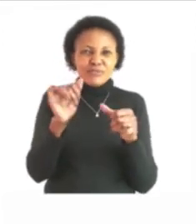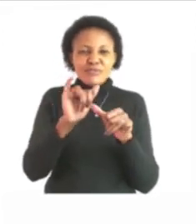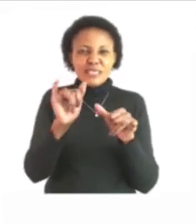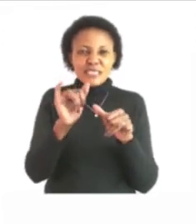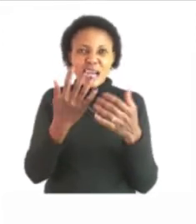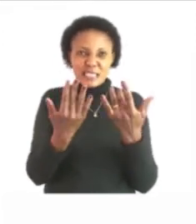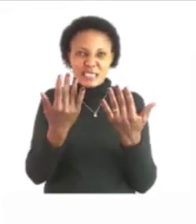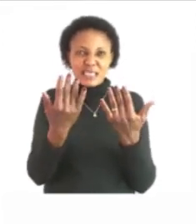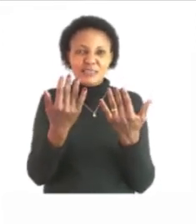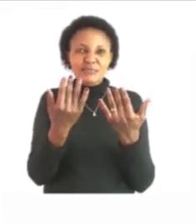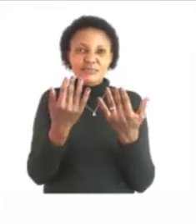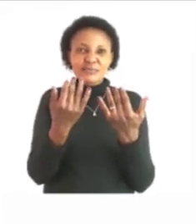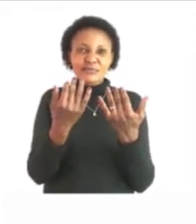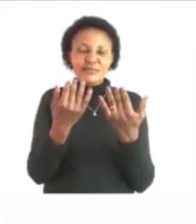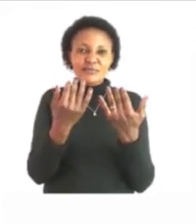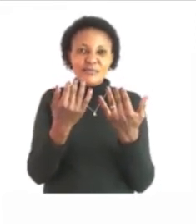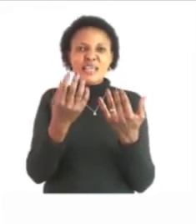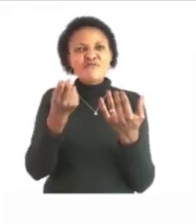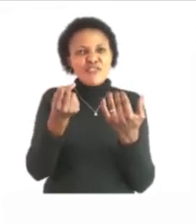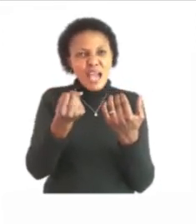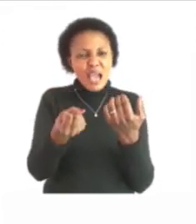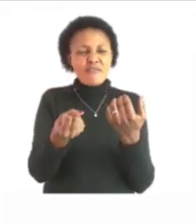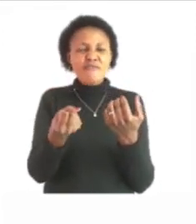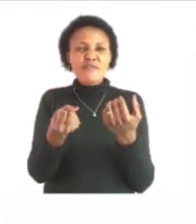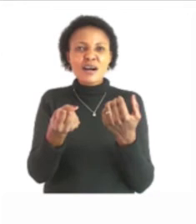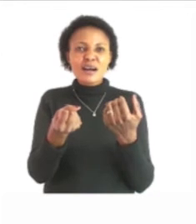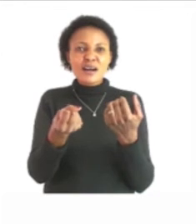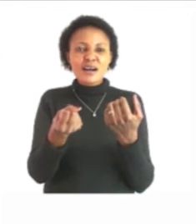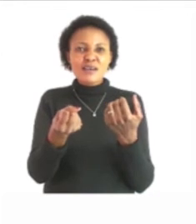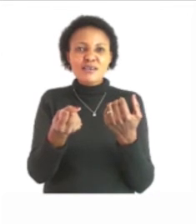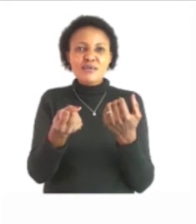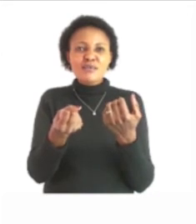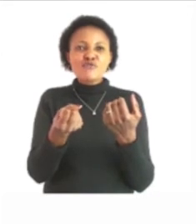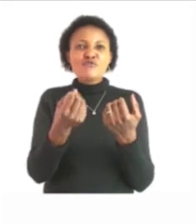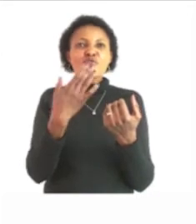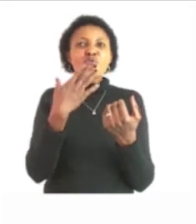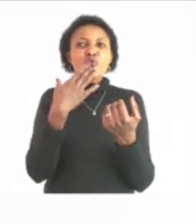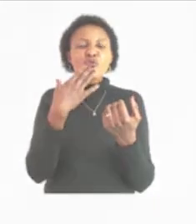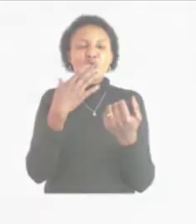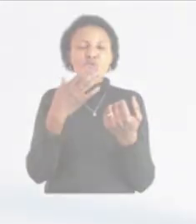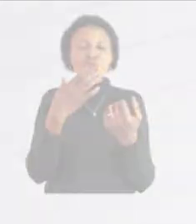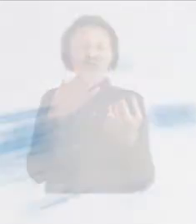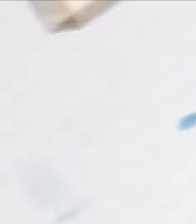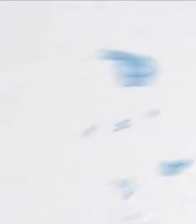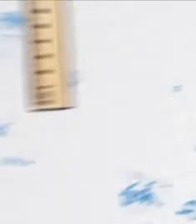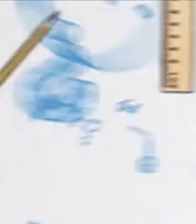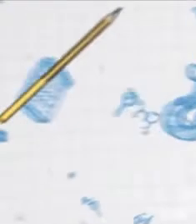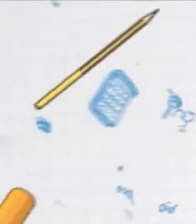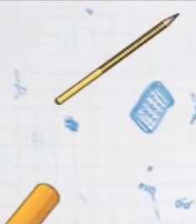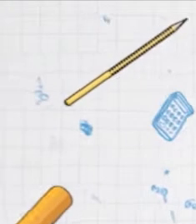say? Have you found the green car? Flipper the frog has a green car.